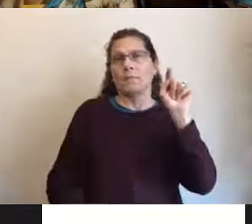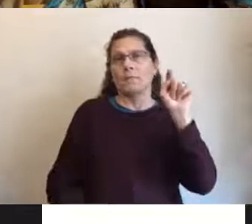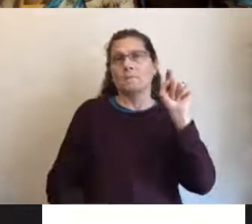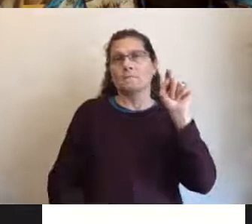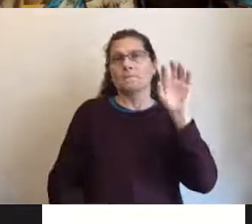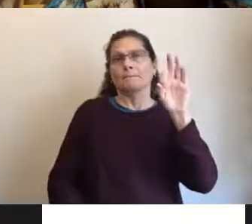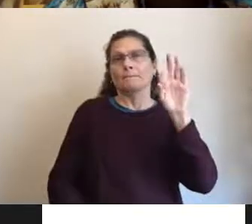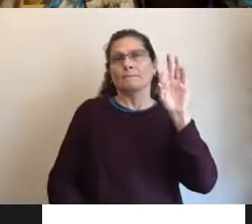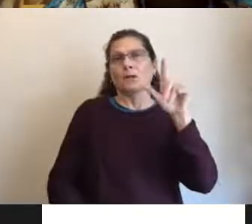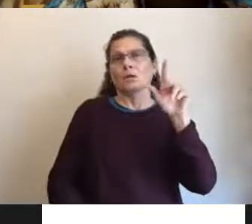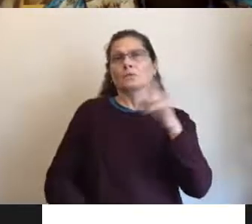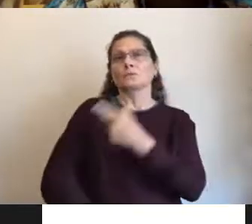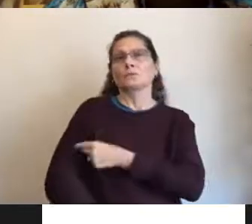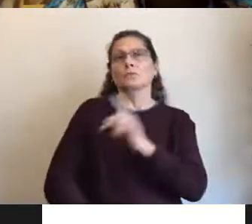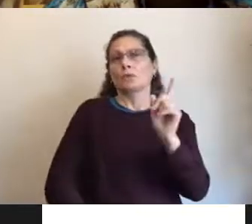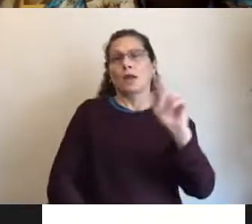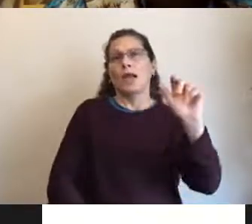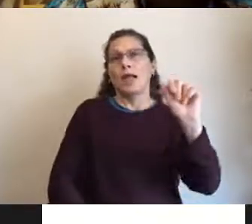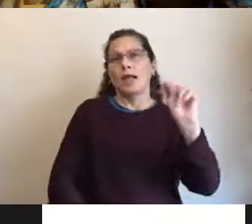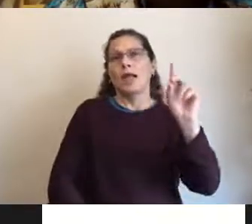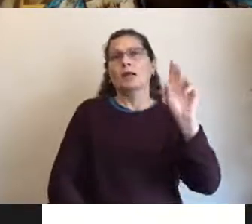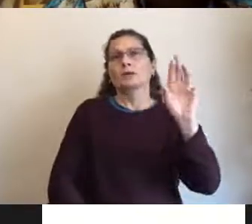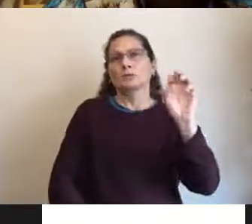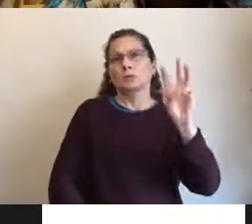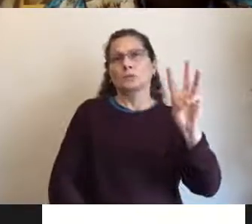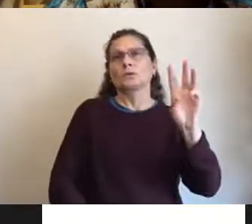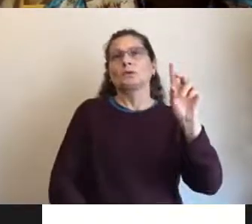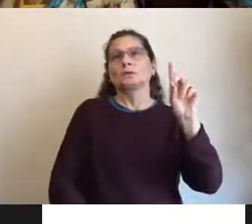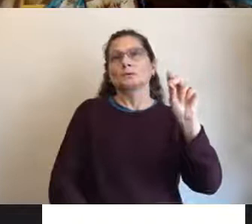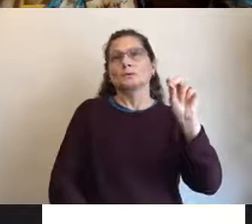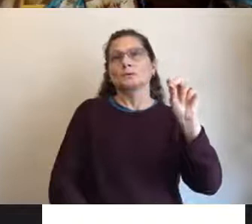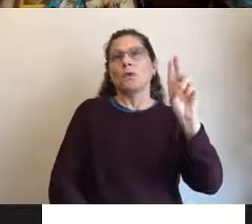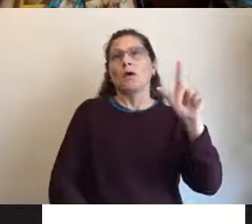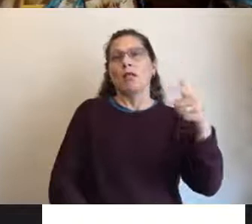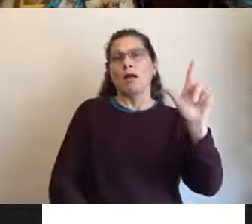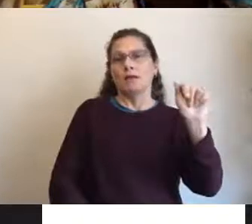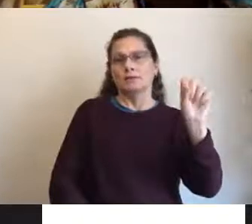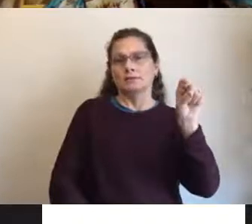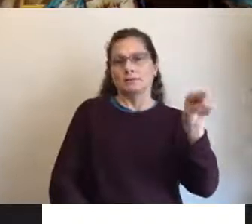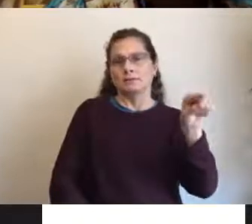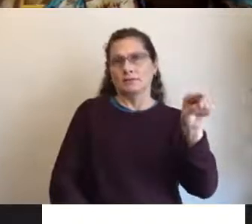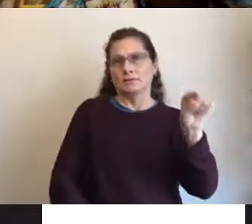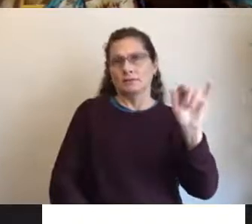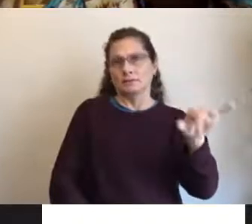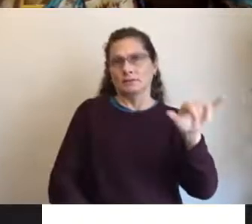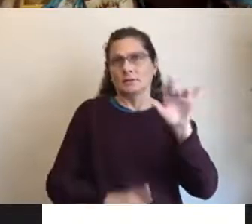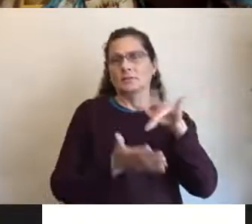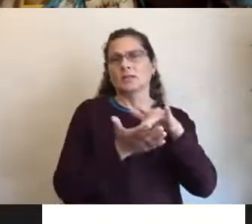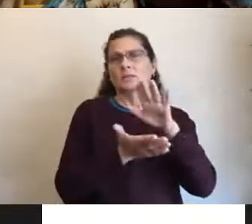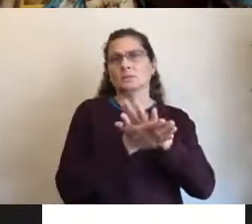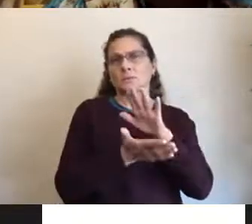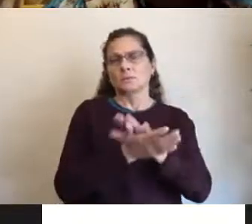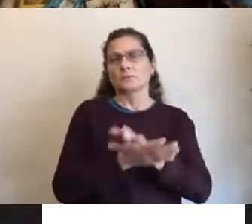at Andrew S. Douglas Middle School off of 3620 North 18th Street. On Tuesday, November 10th, it'll be